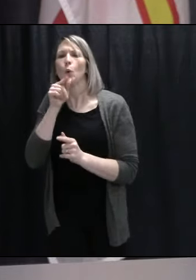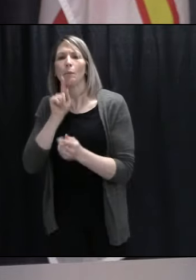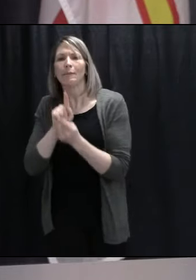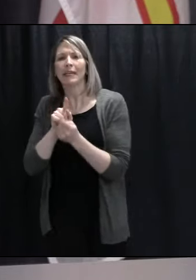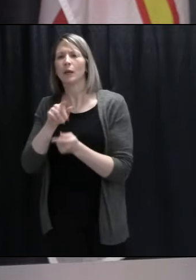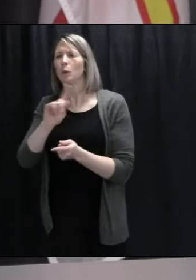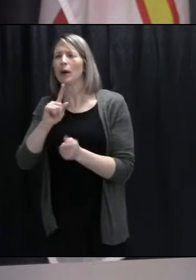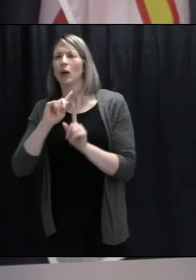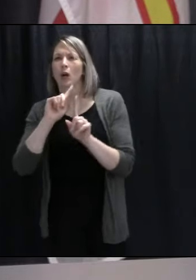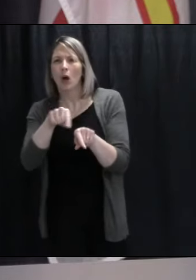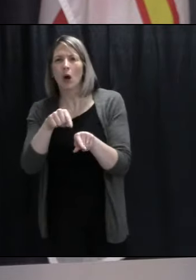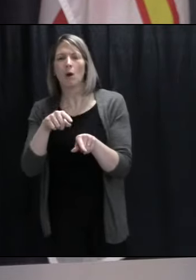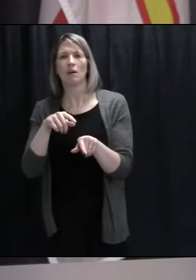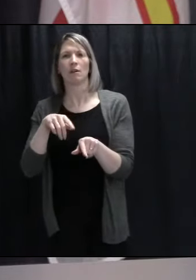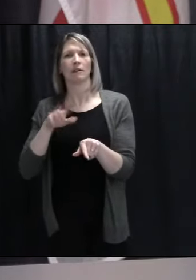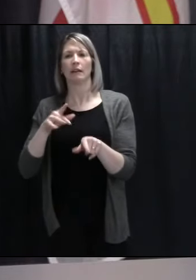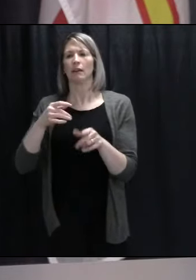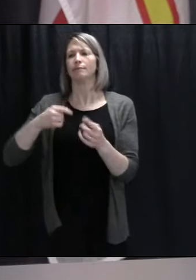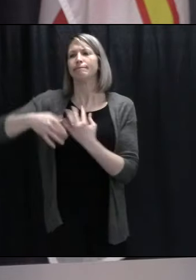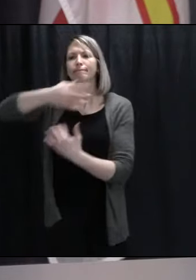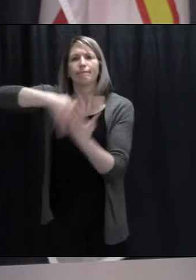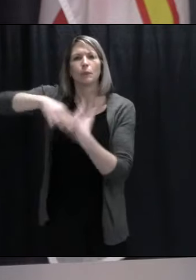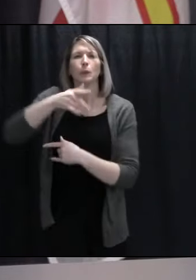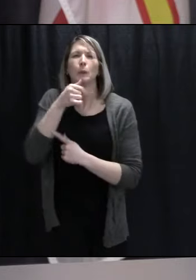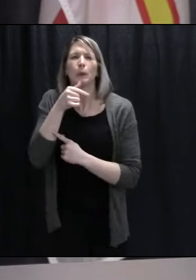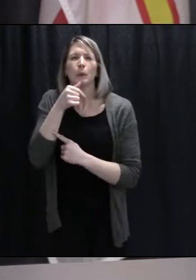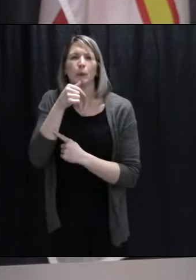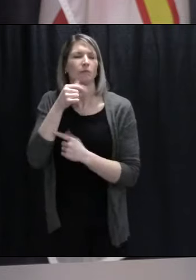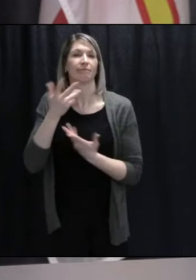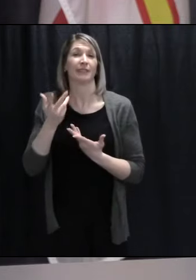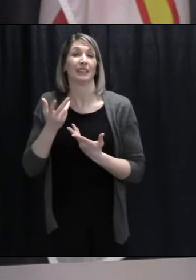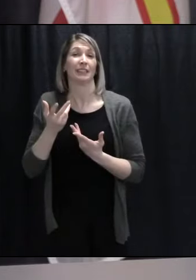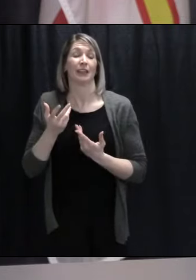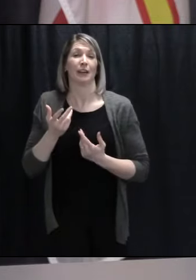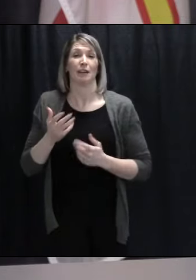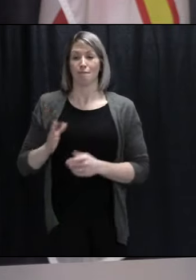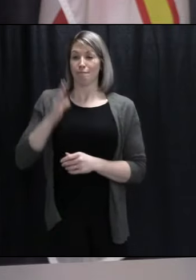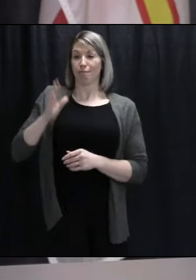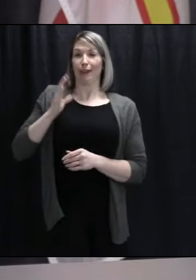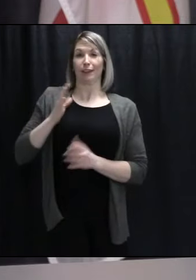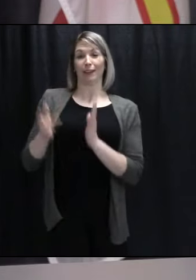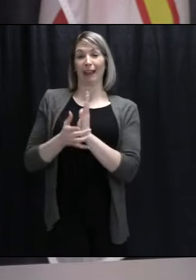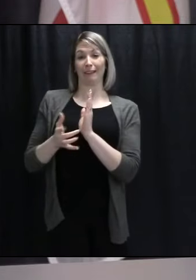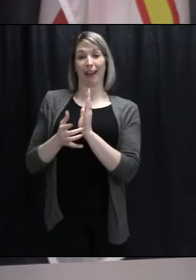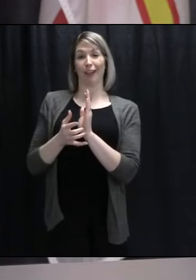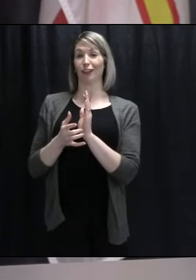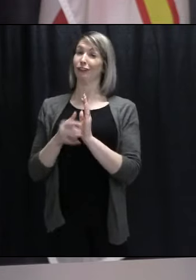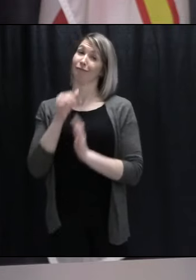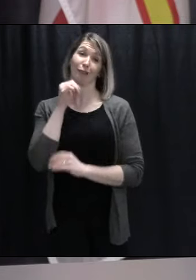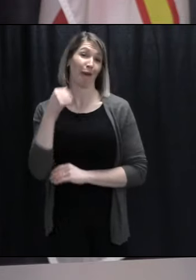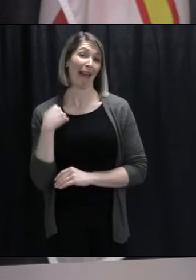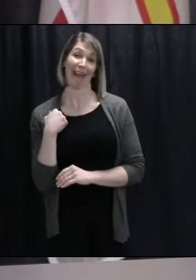were, and there's no technology really that can replace that.